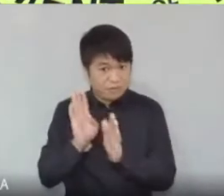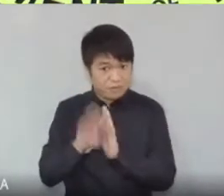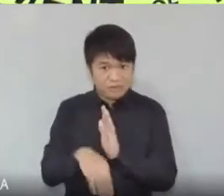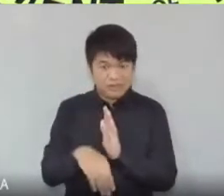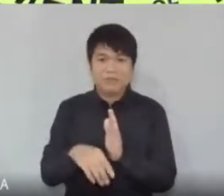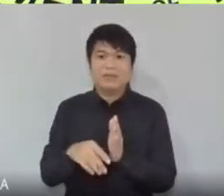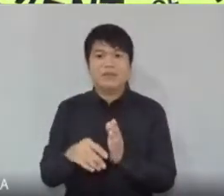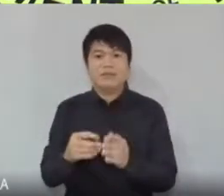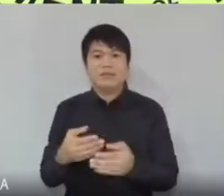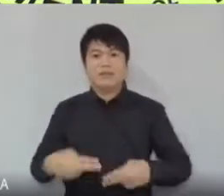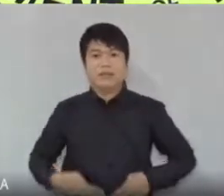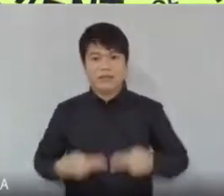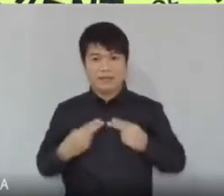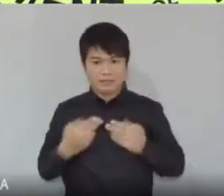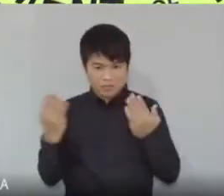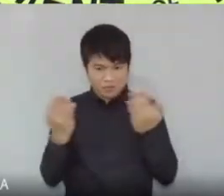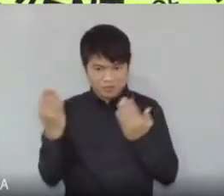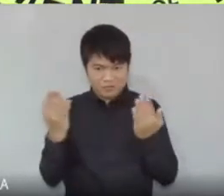of PCHRD.